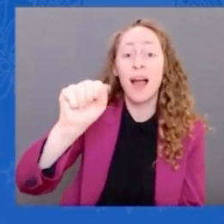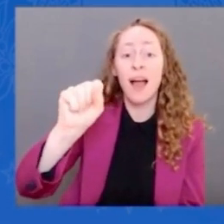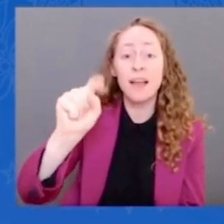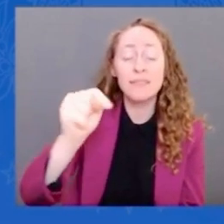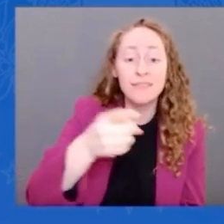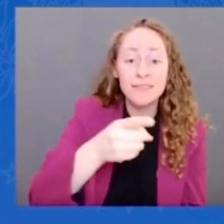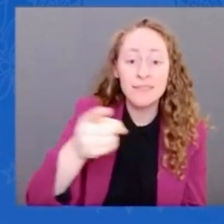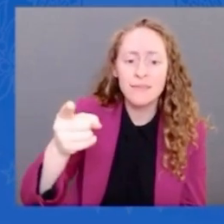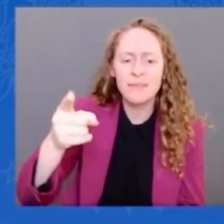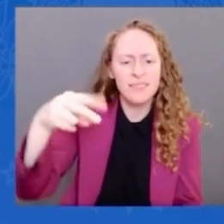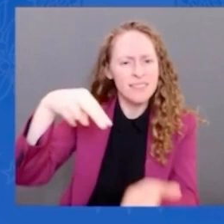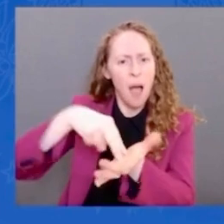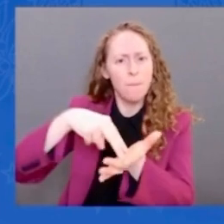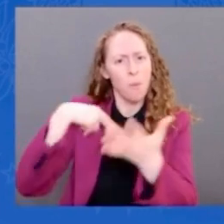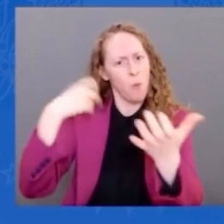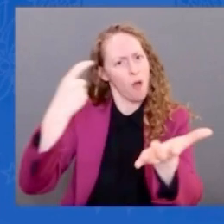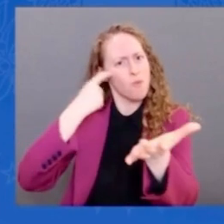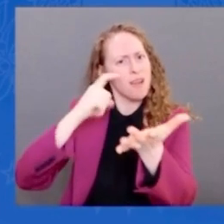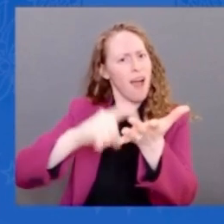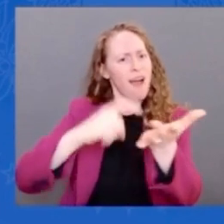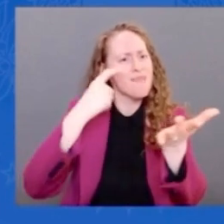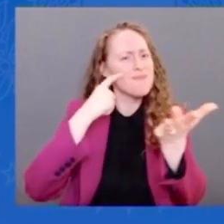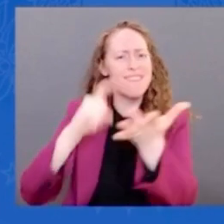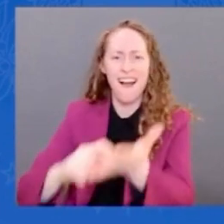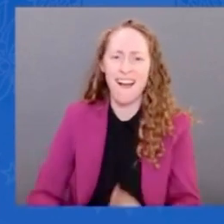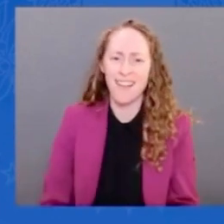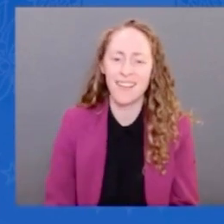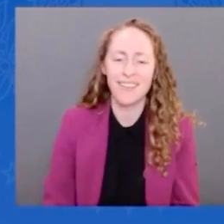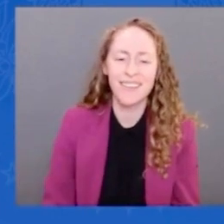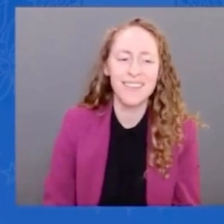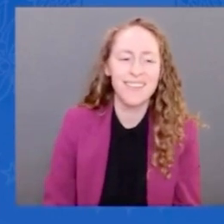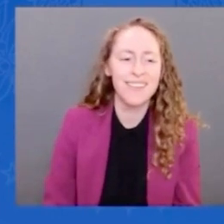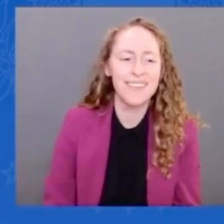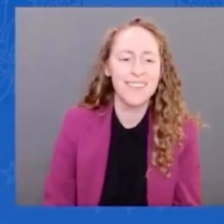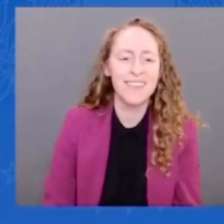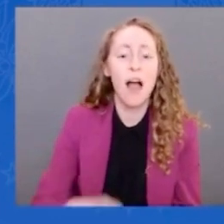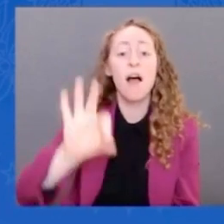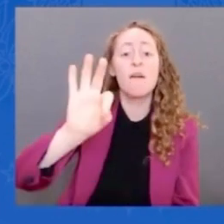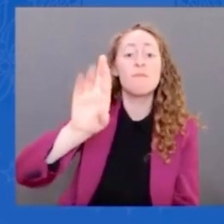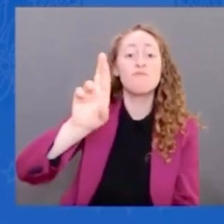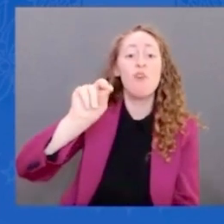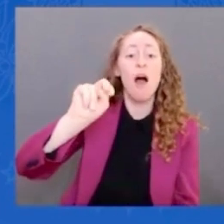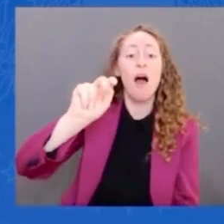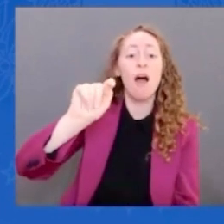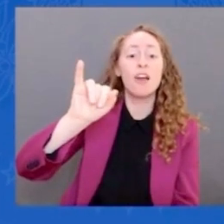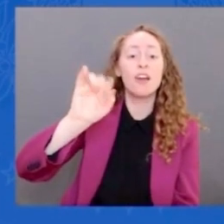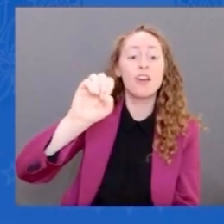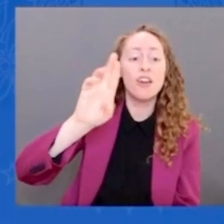you. Frontier, Spectrum, Verizon.